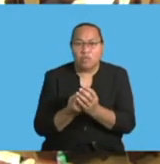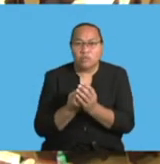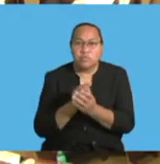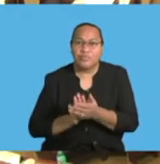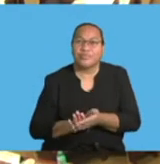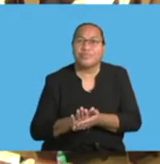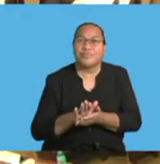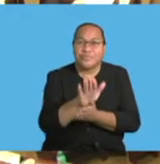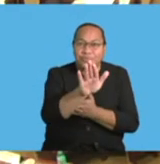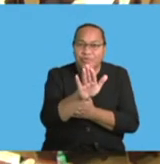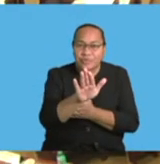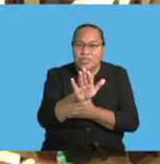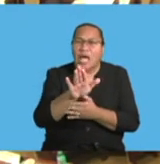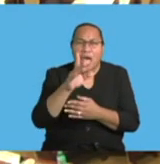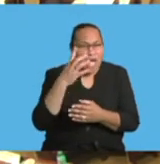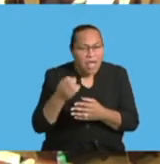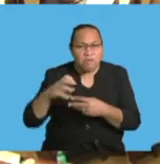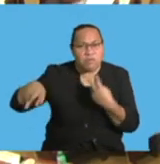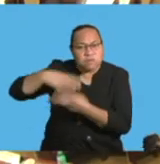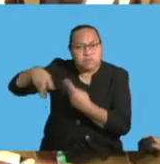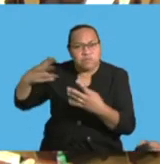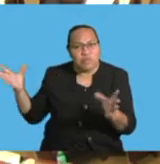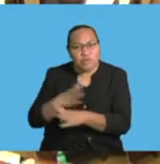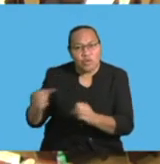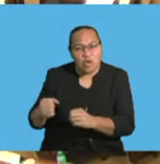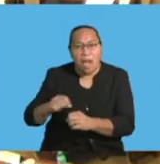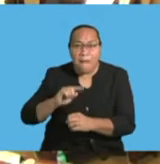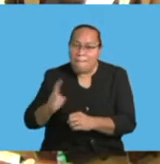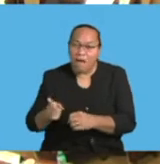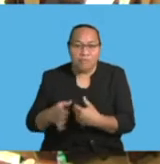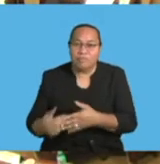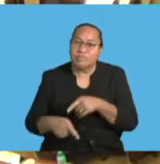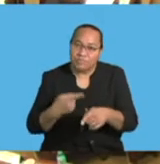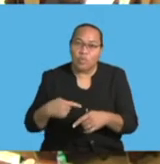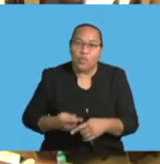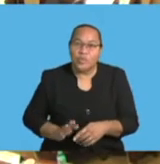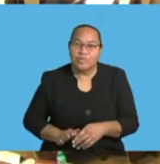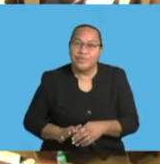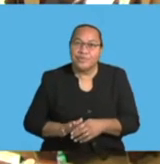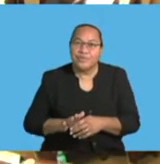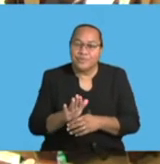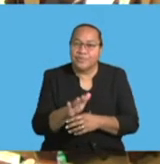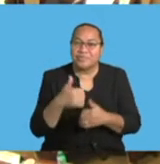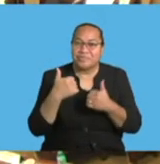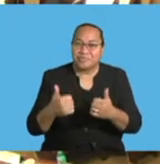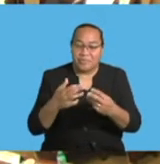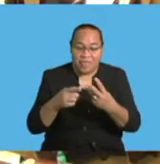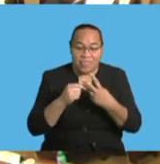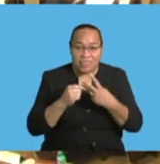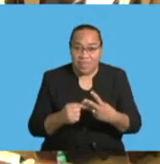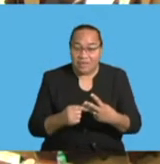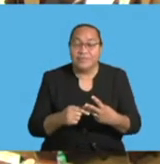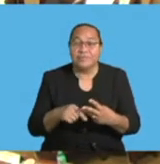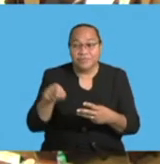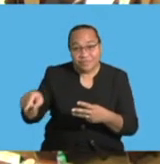despite severe damage inflicted by Tropical Cyclone Winston in 2016, unquote. 3, quote, "We believe